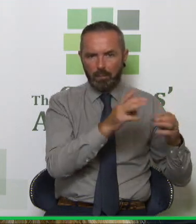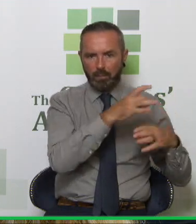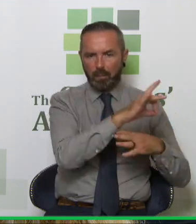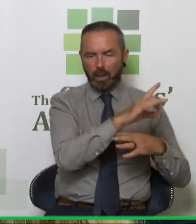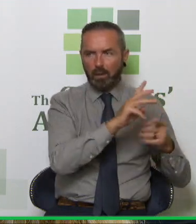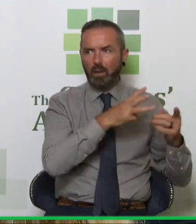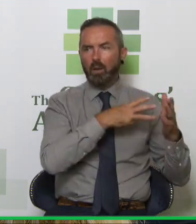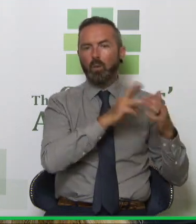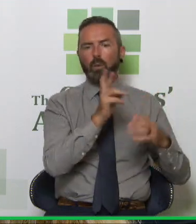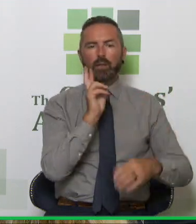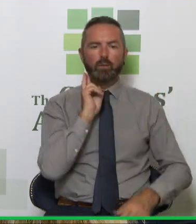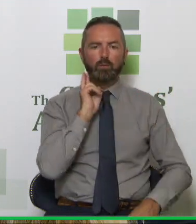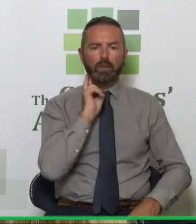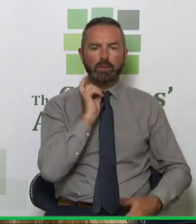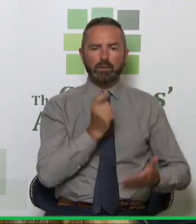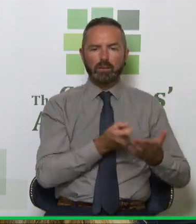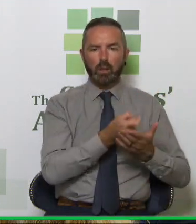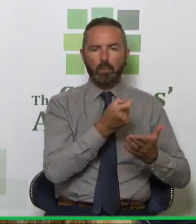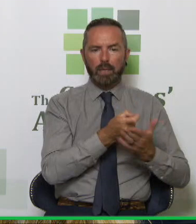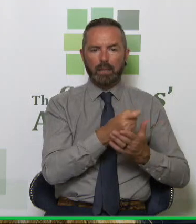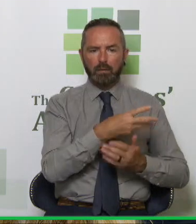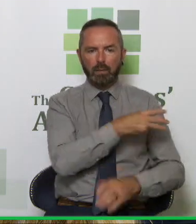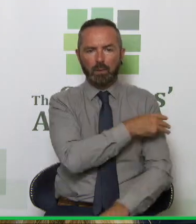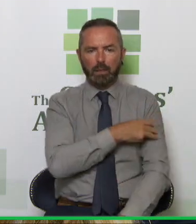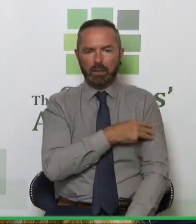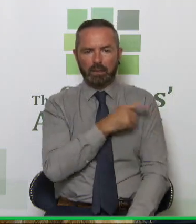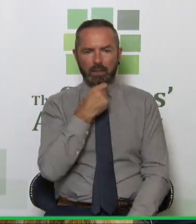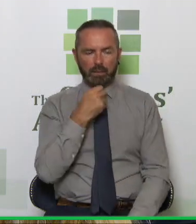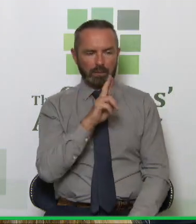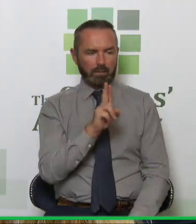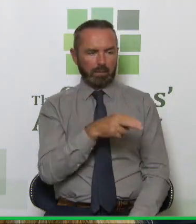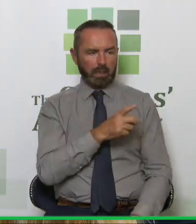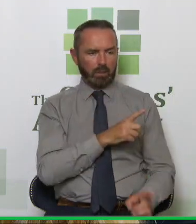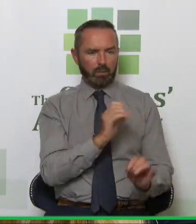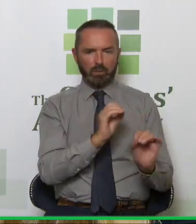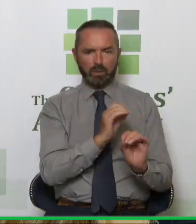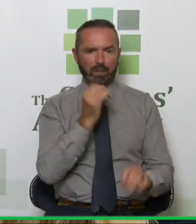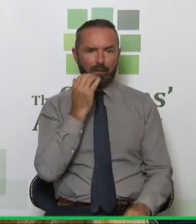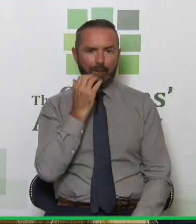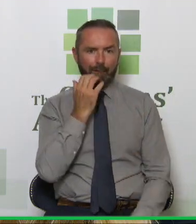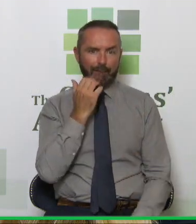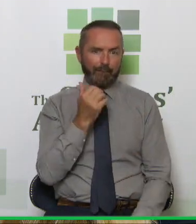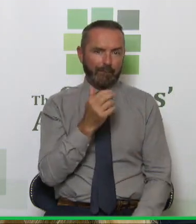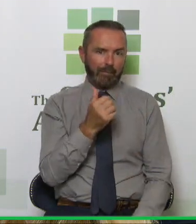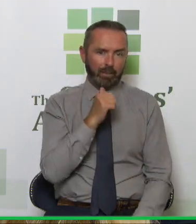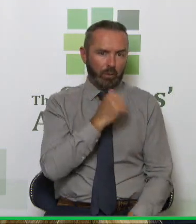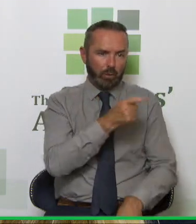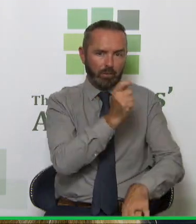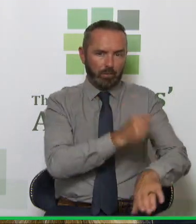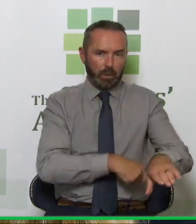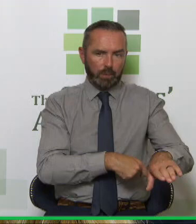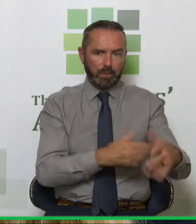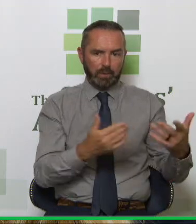and when the residents ring the police say, well, they won't come out, there's really no sanctions, we can't do